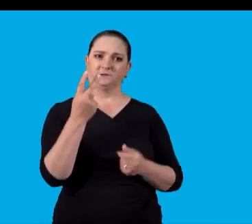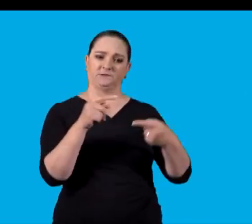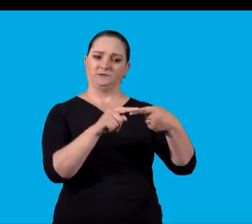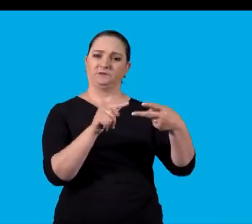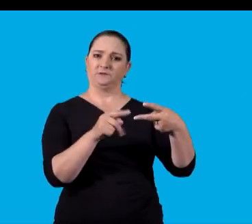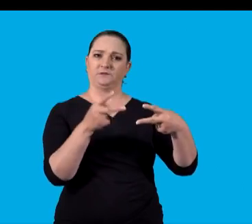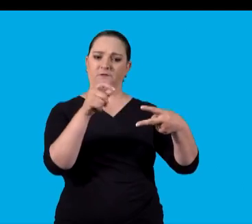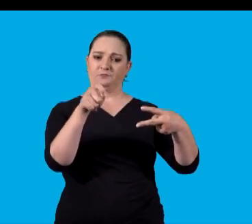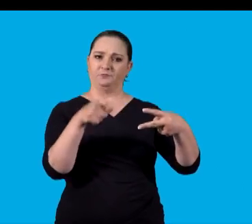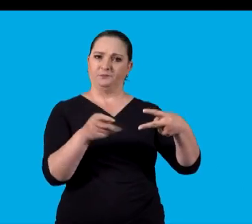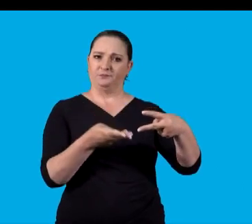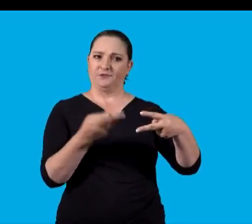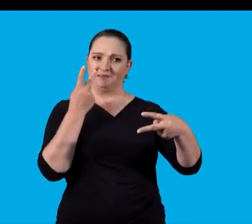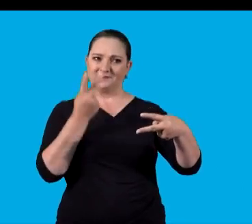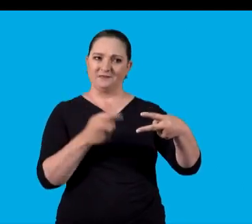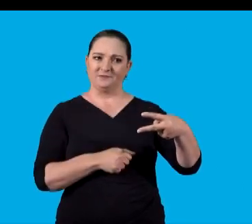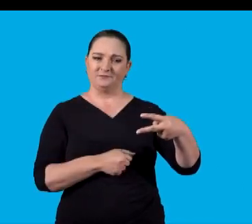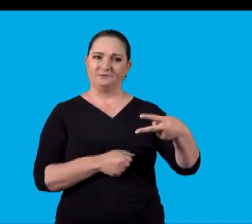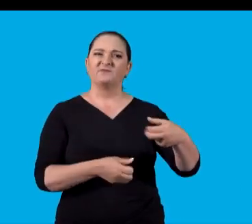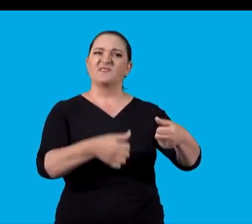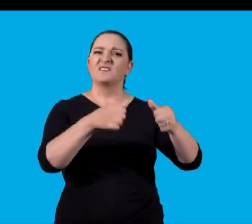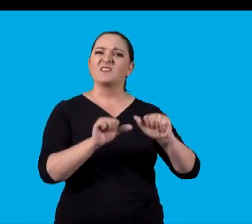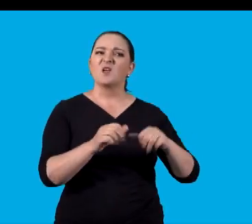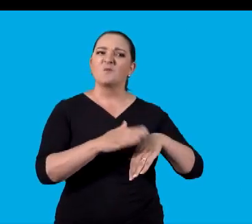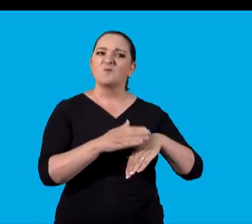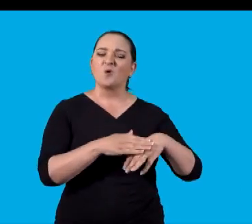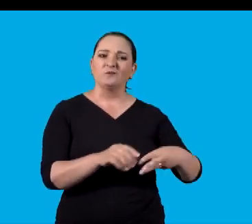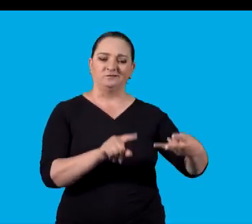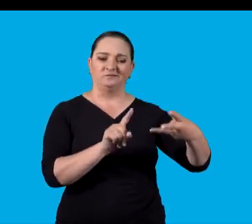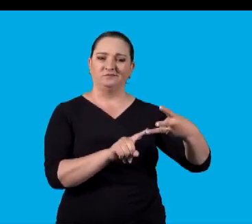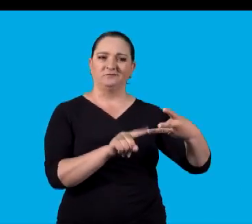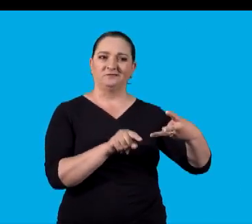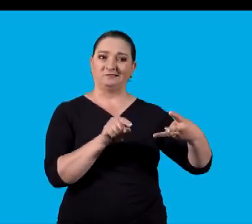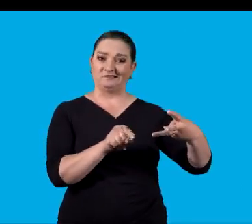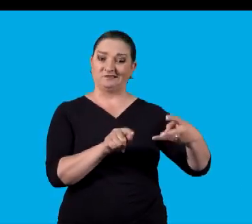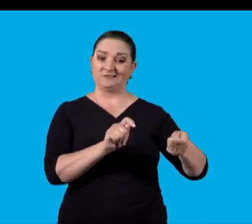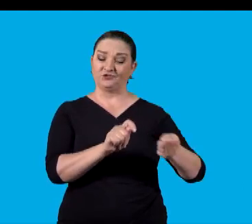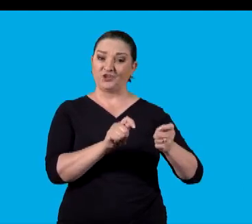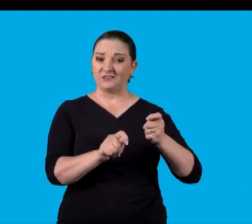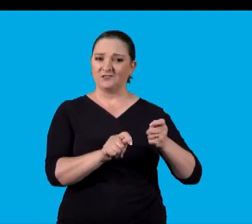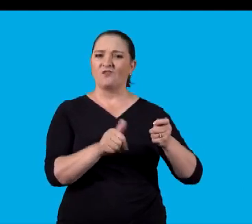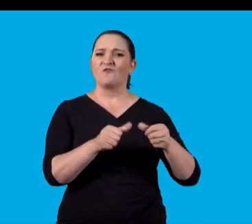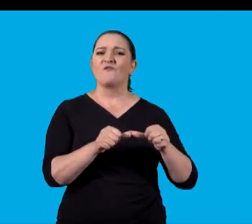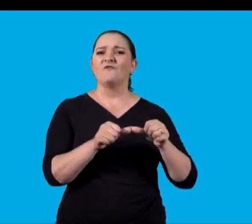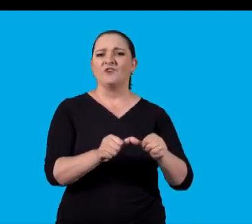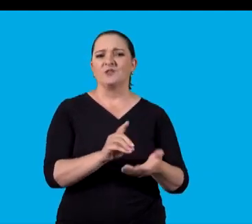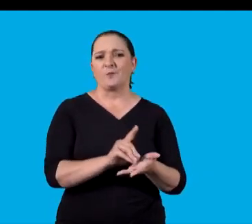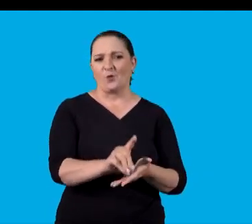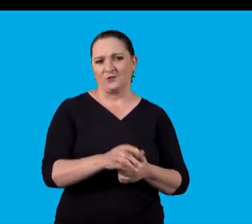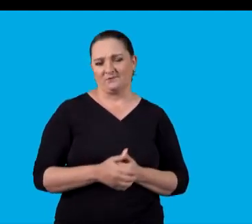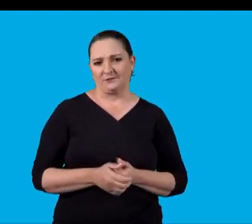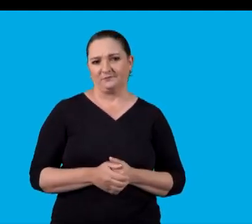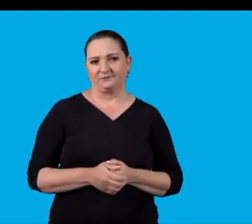here. The next thing that we record under our investing activities is the change in fixed